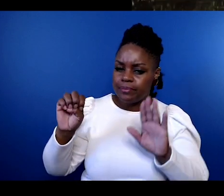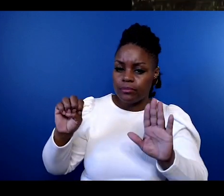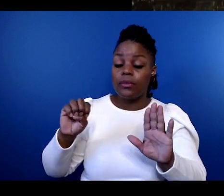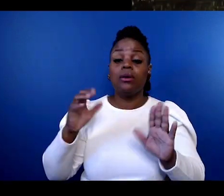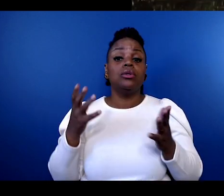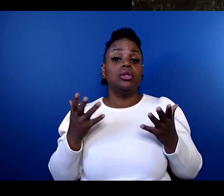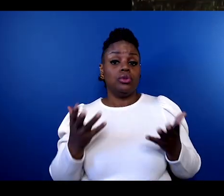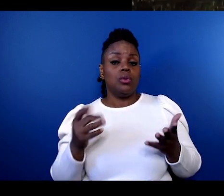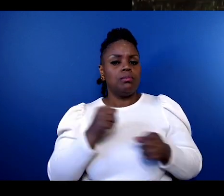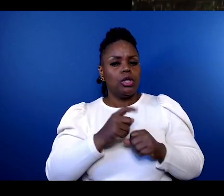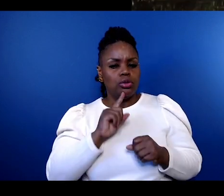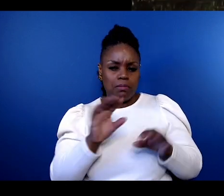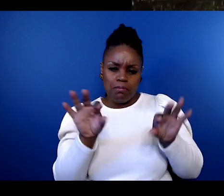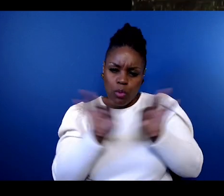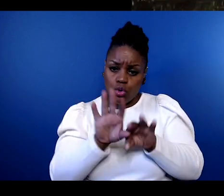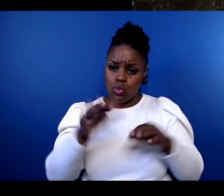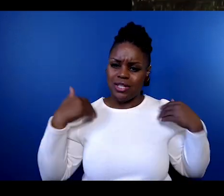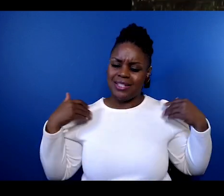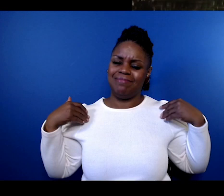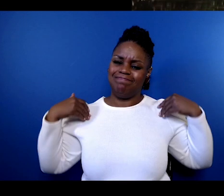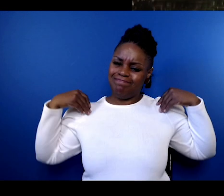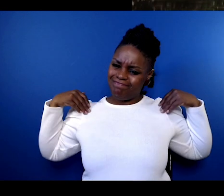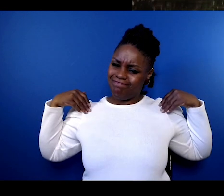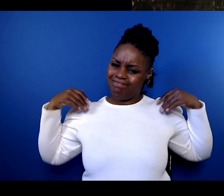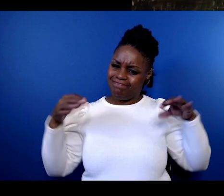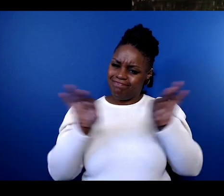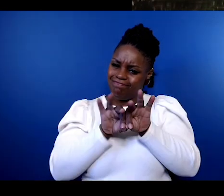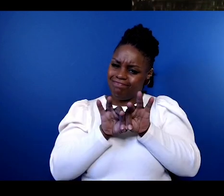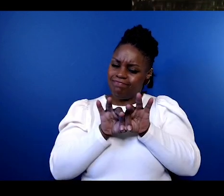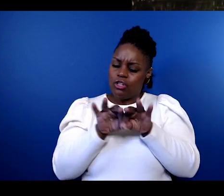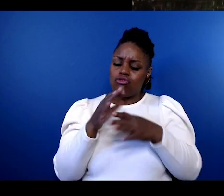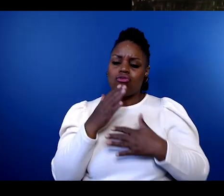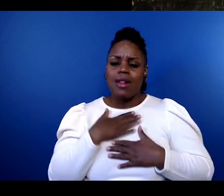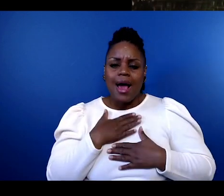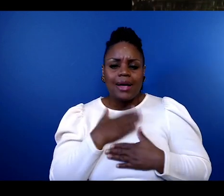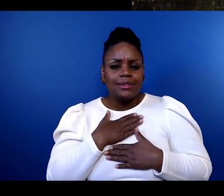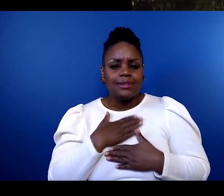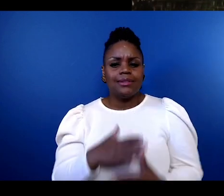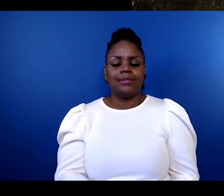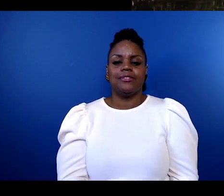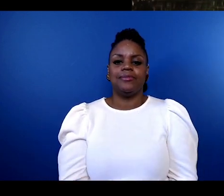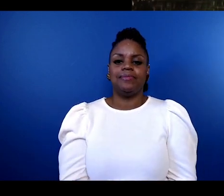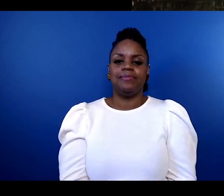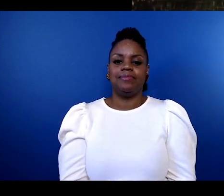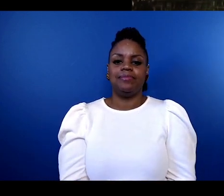When you're ready, slowly lift the knees, release the hands.